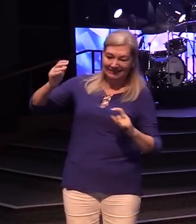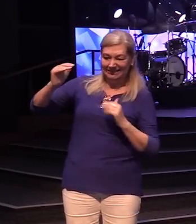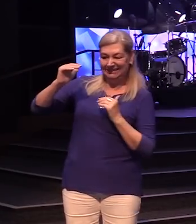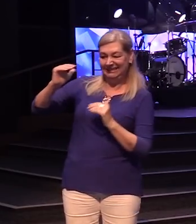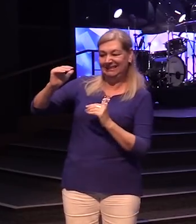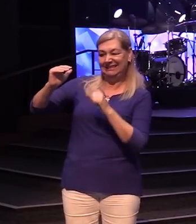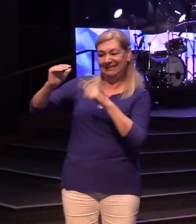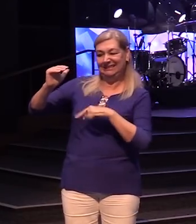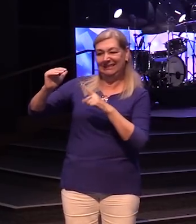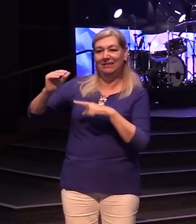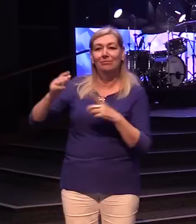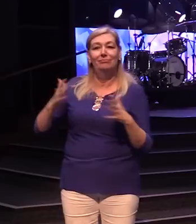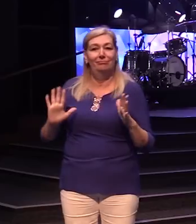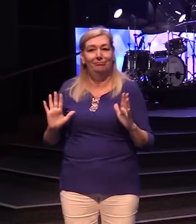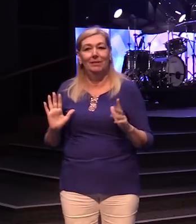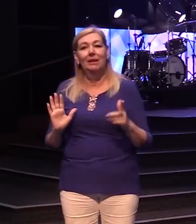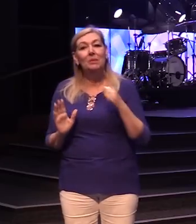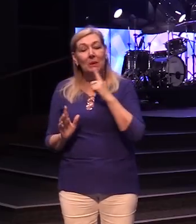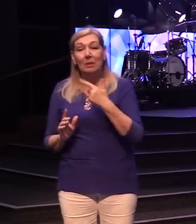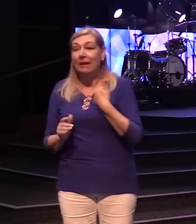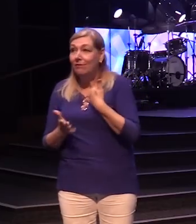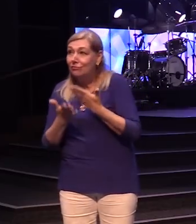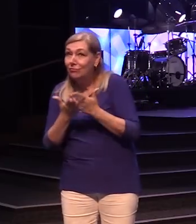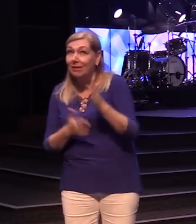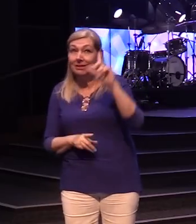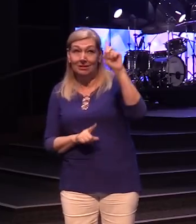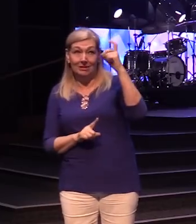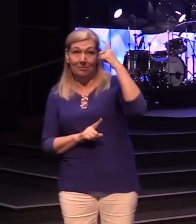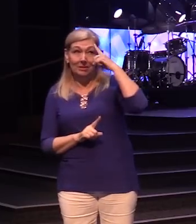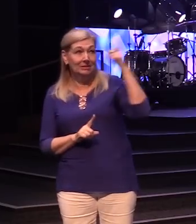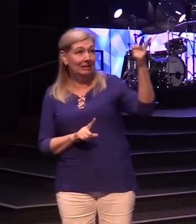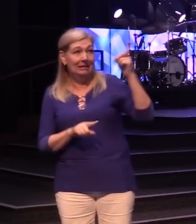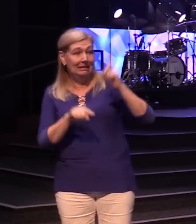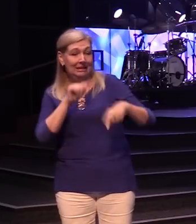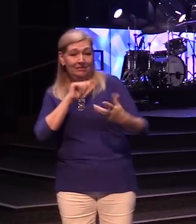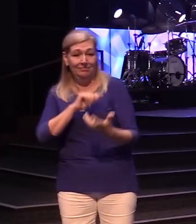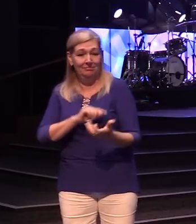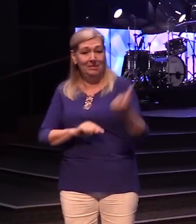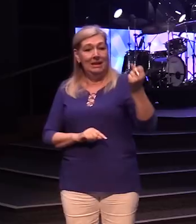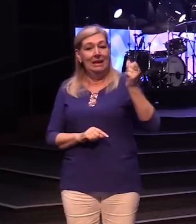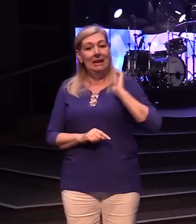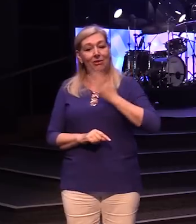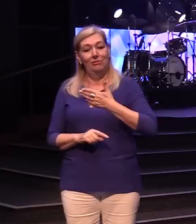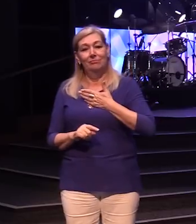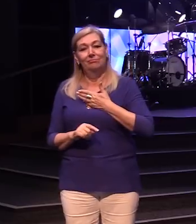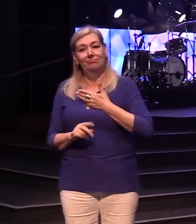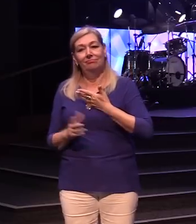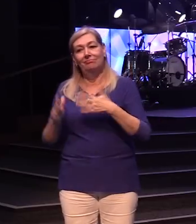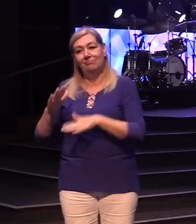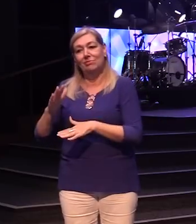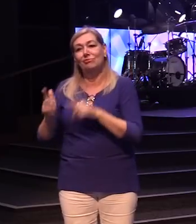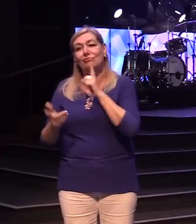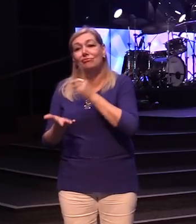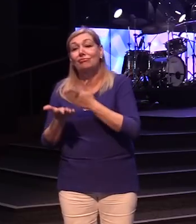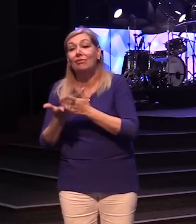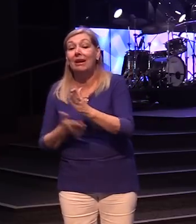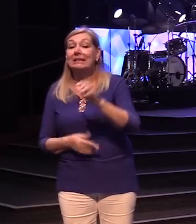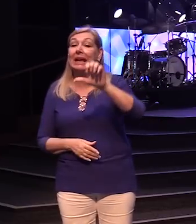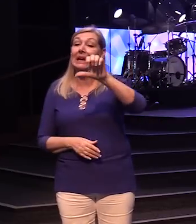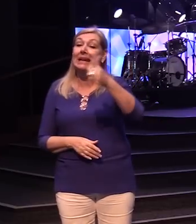So we're just saying here, there are rights, and the government doesn't have any power to take them away. The Tenth